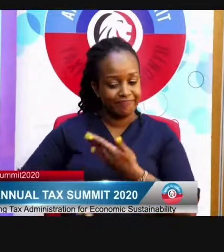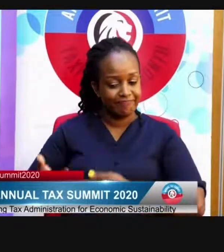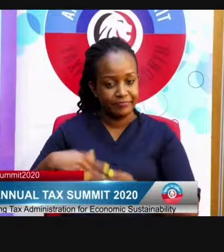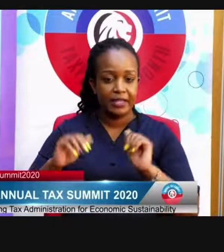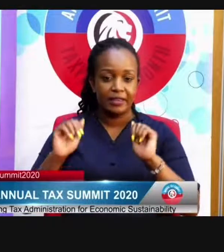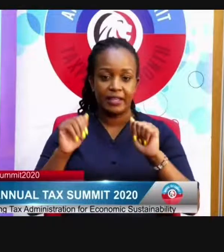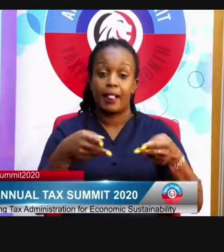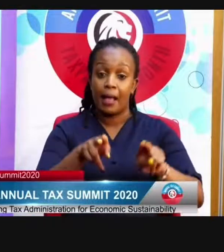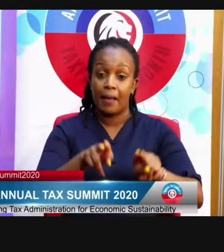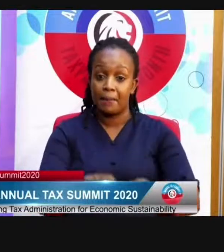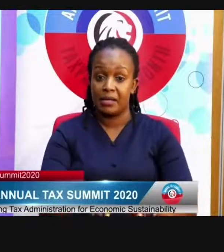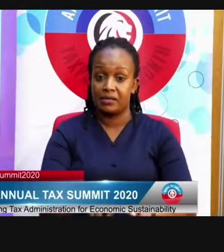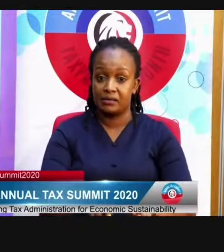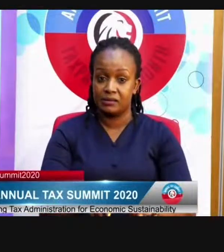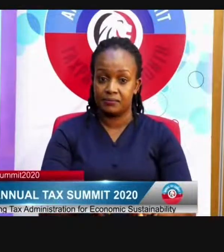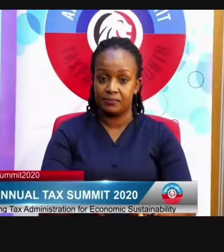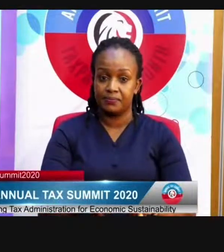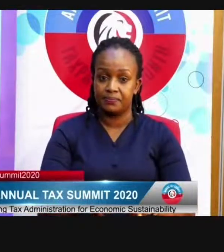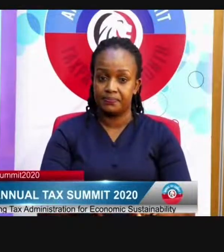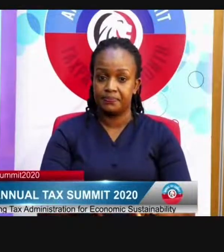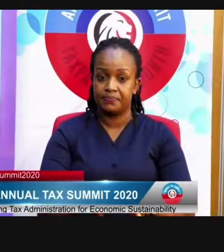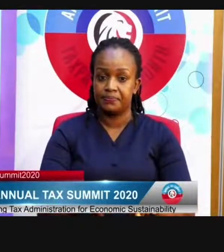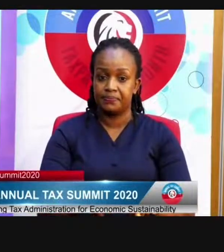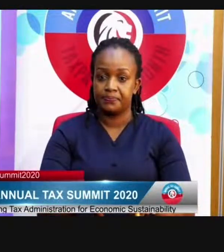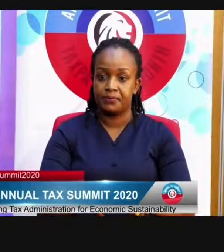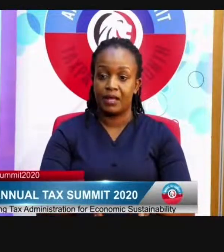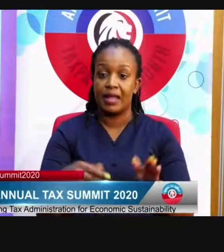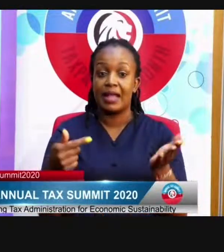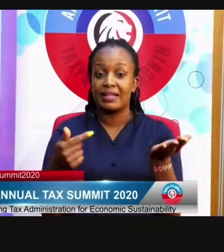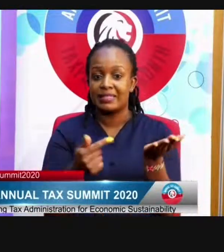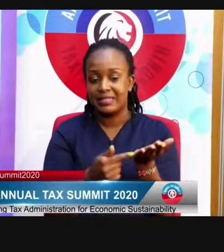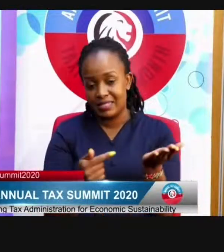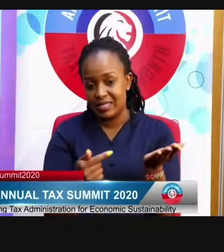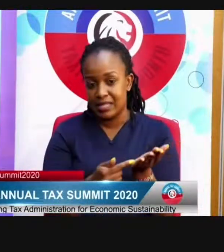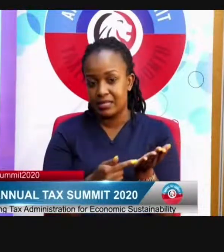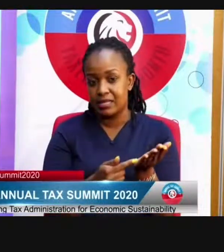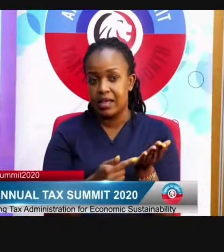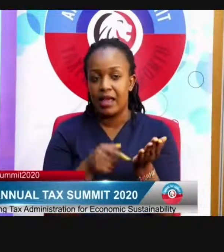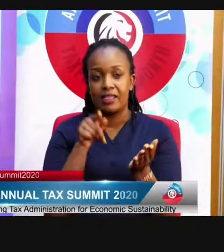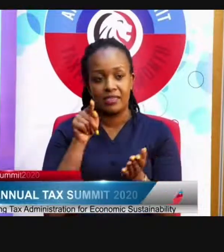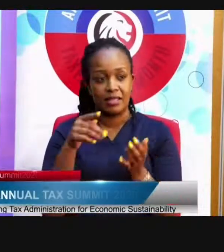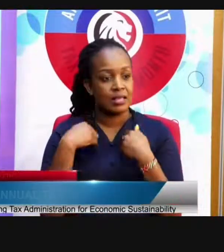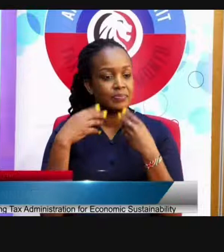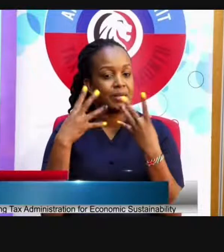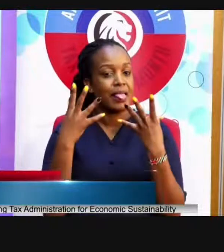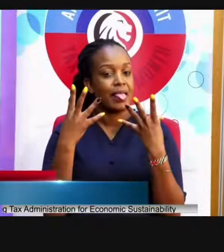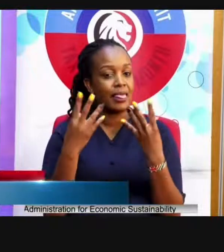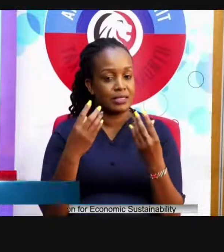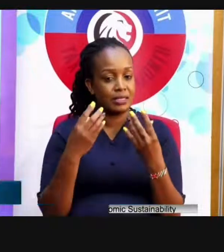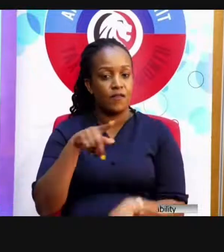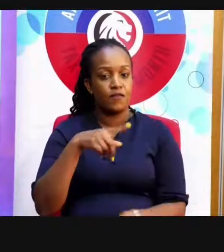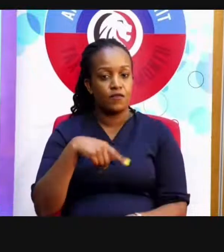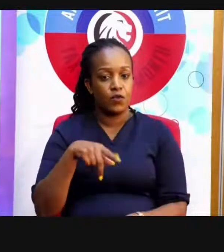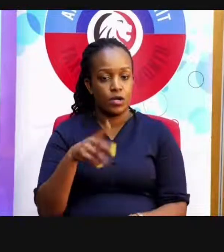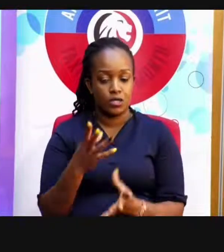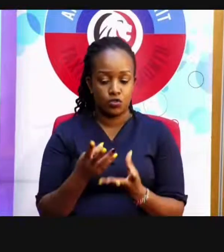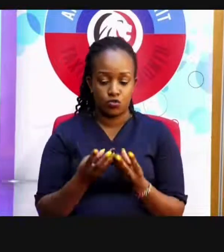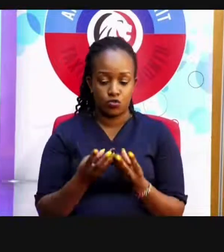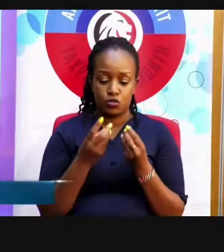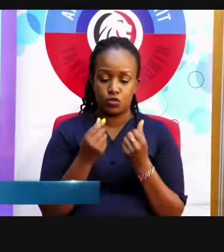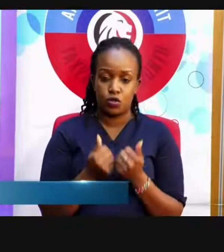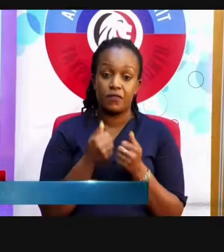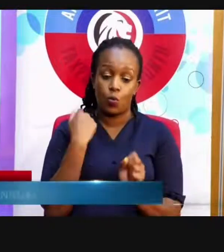electronically or virtually, and that has made it quite easy for us to cope with the work that needed to be done. As I